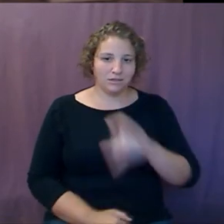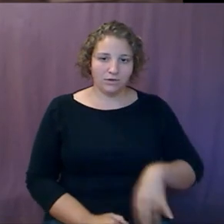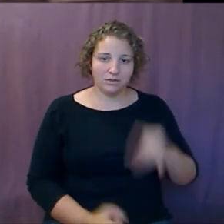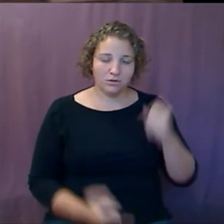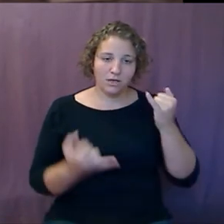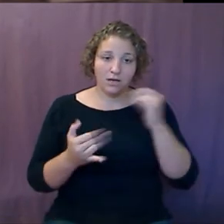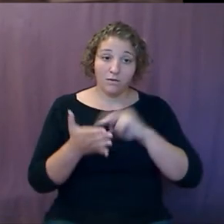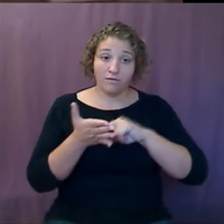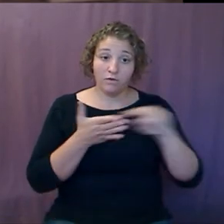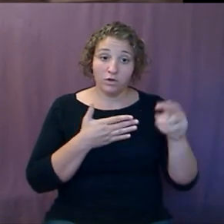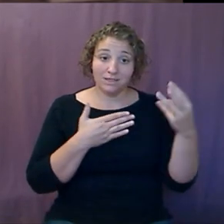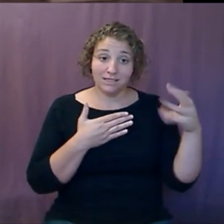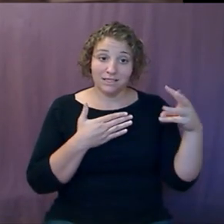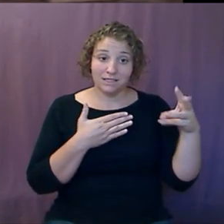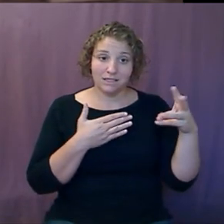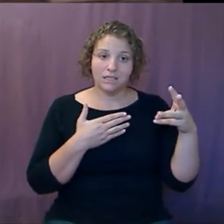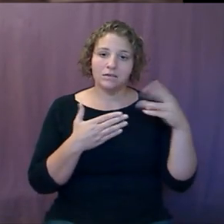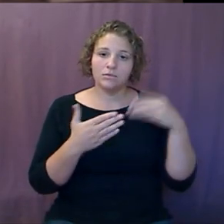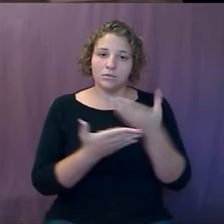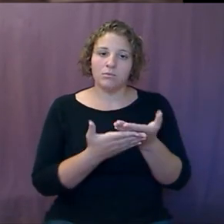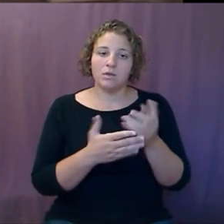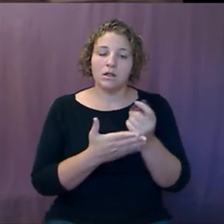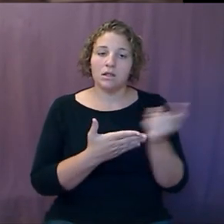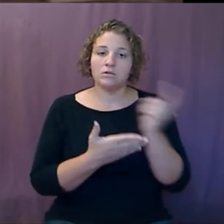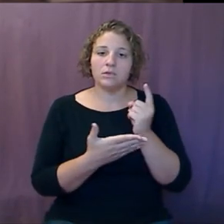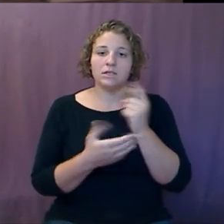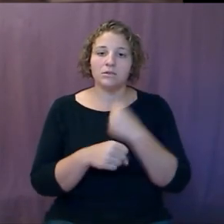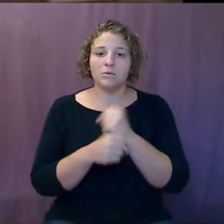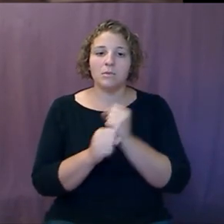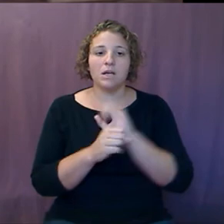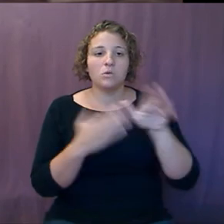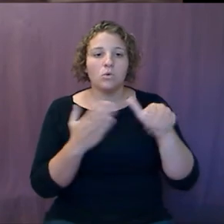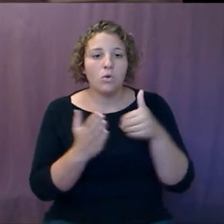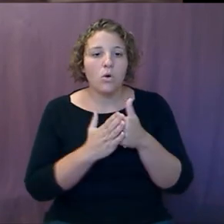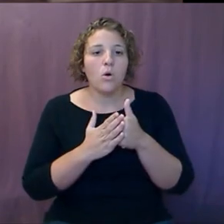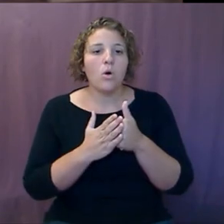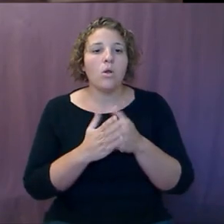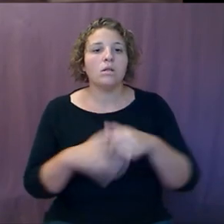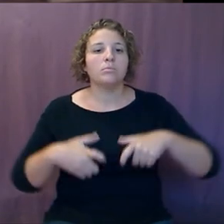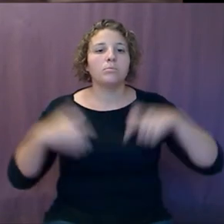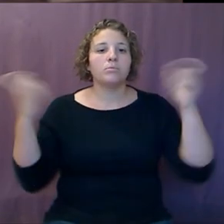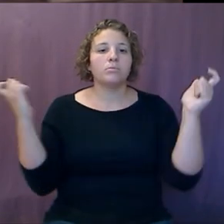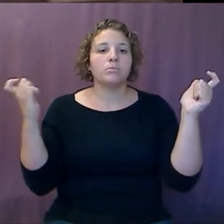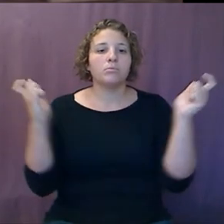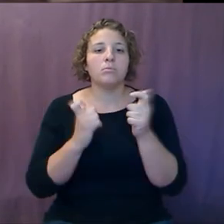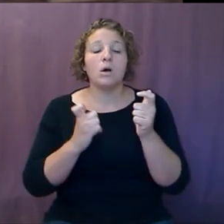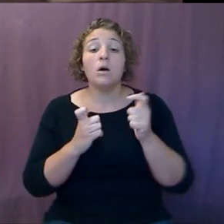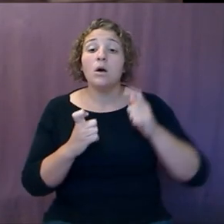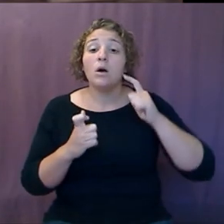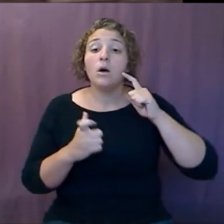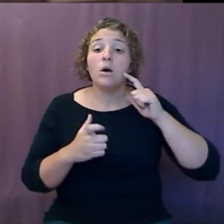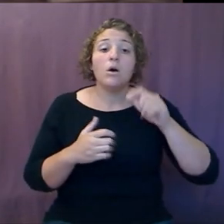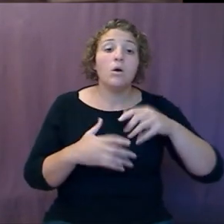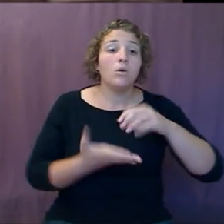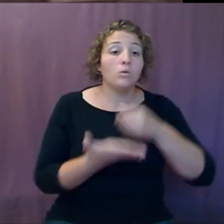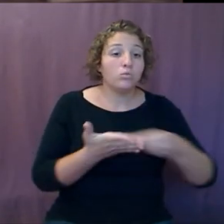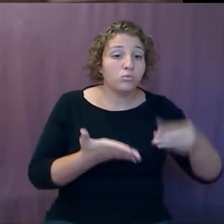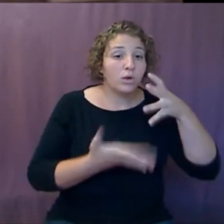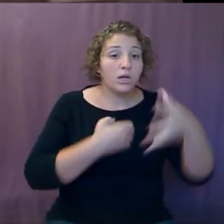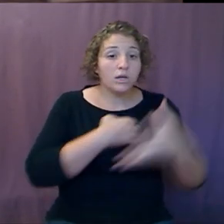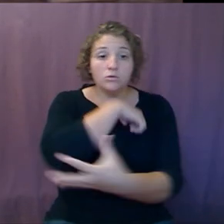last week he causes all both small and great that is of a social position rich and poor free